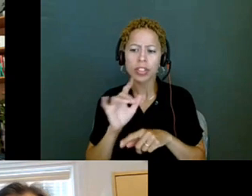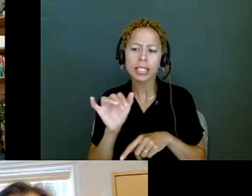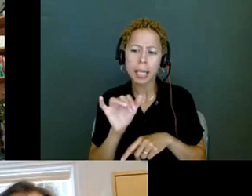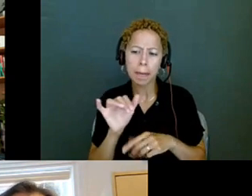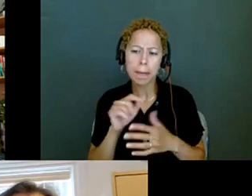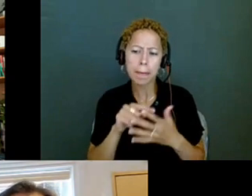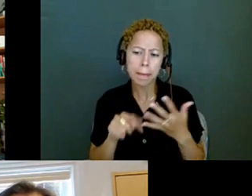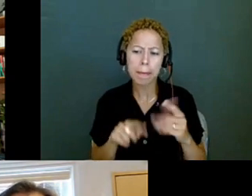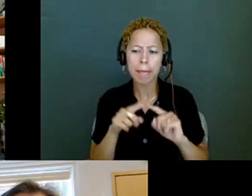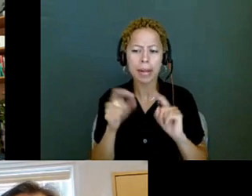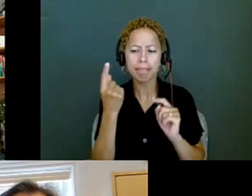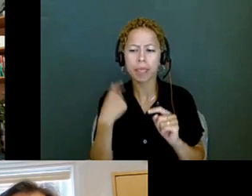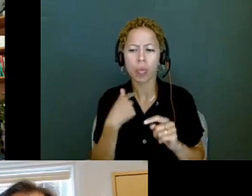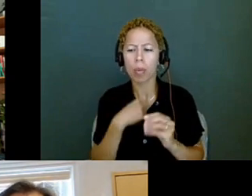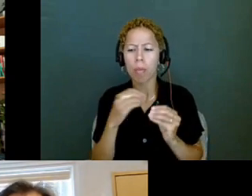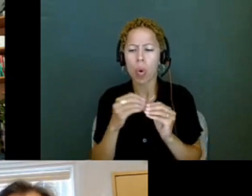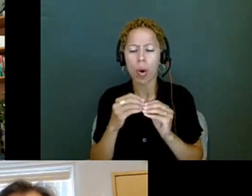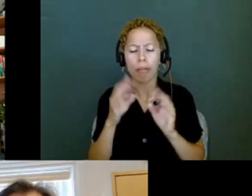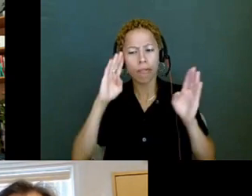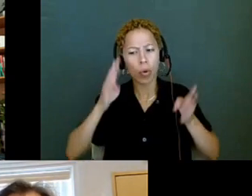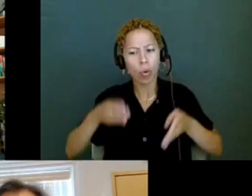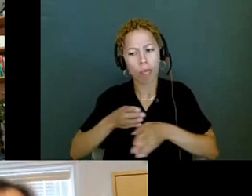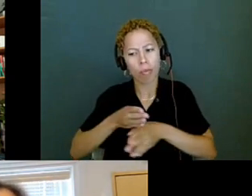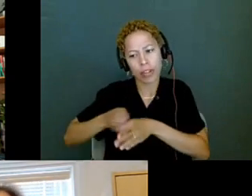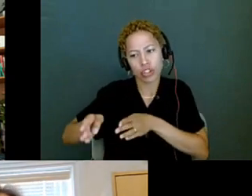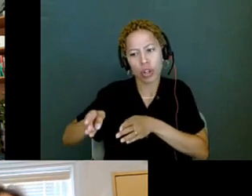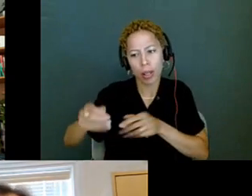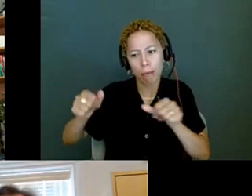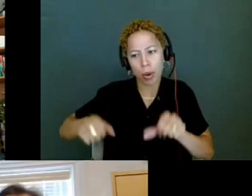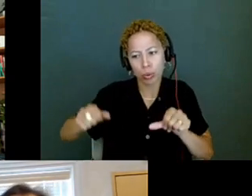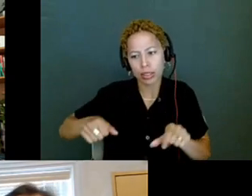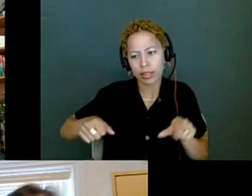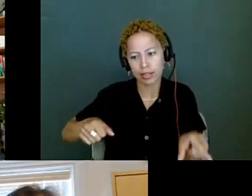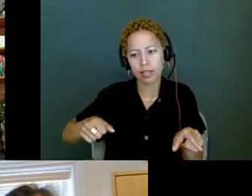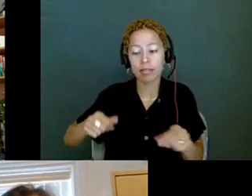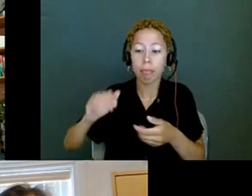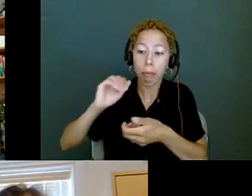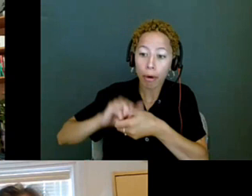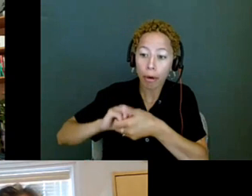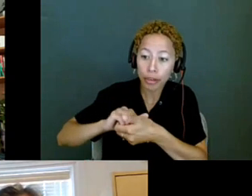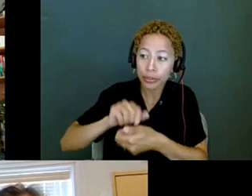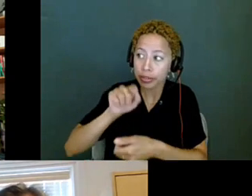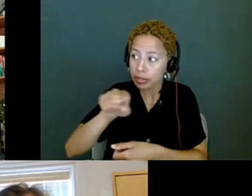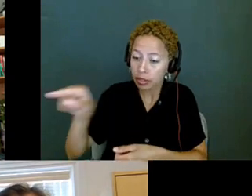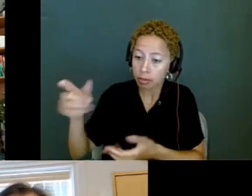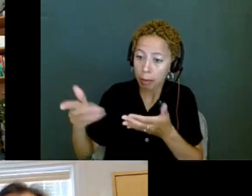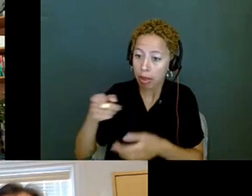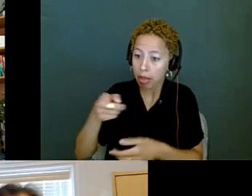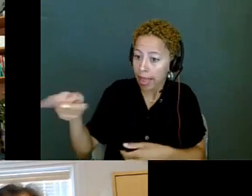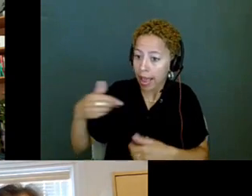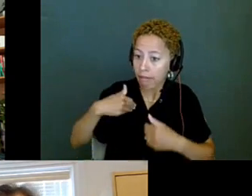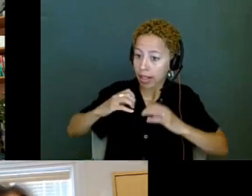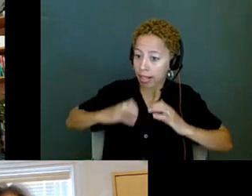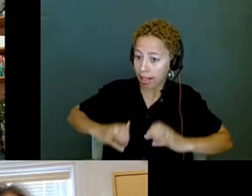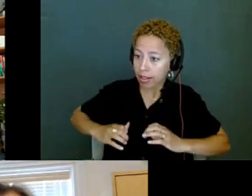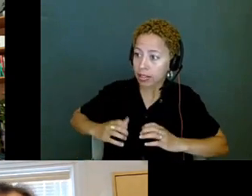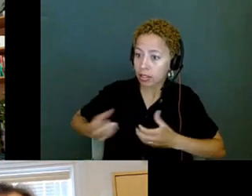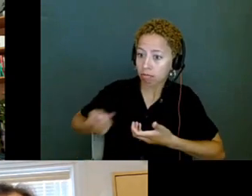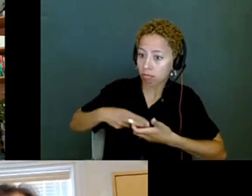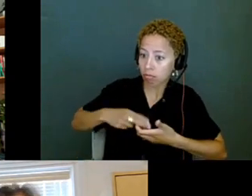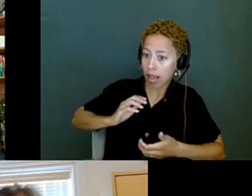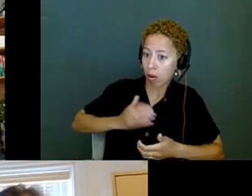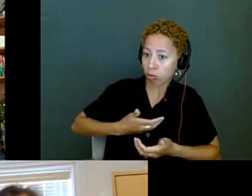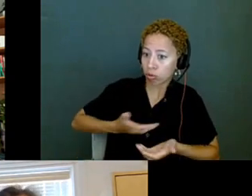oriented posts. We aim for partners who might have clients who might want to use our services. We